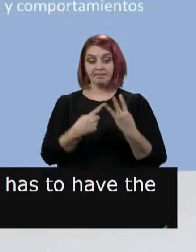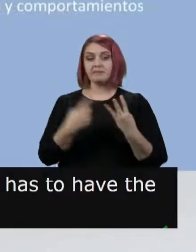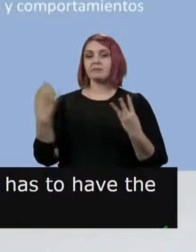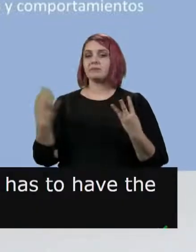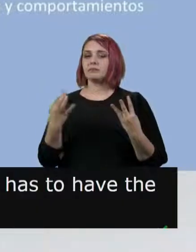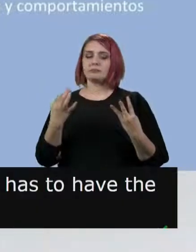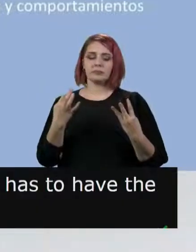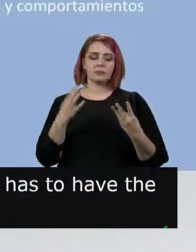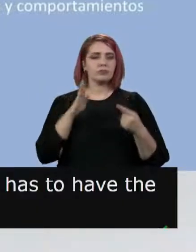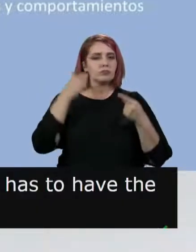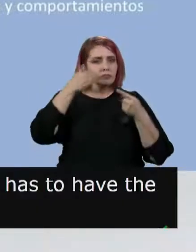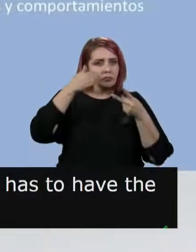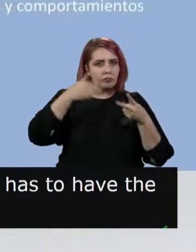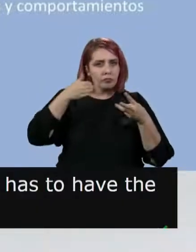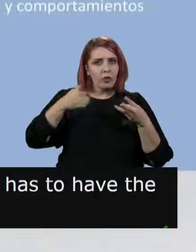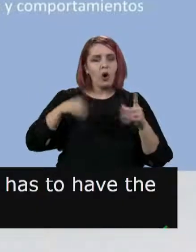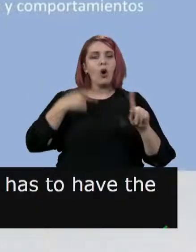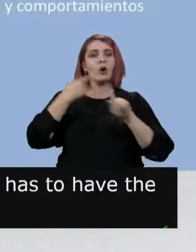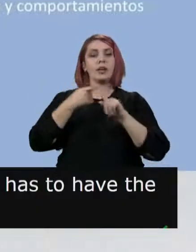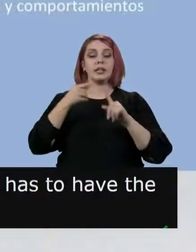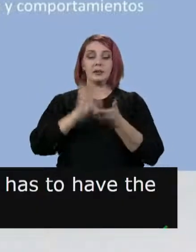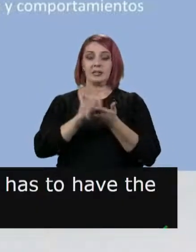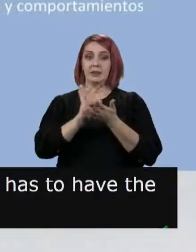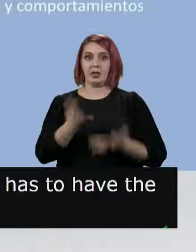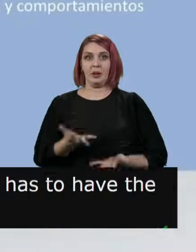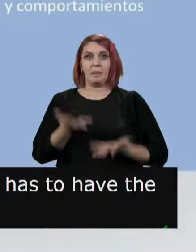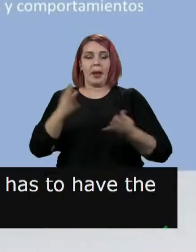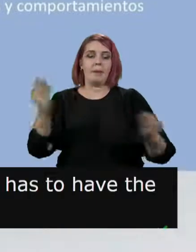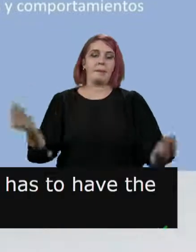be given a driving license. So we have to work on